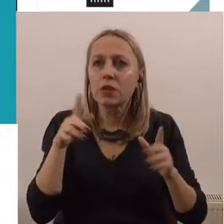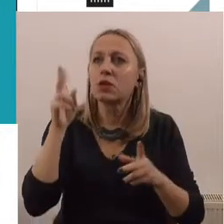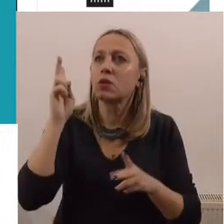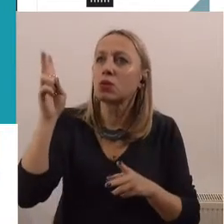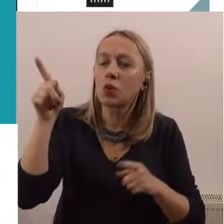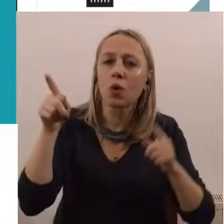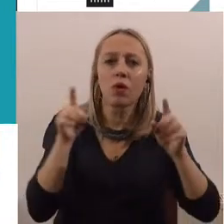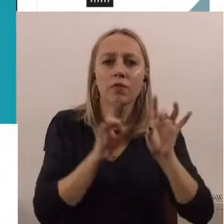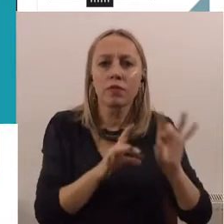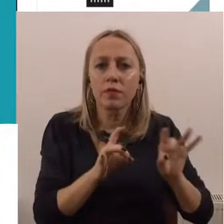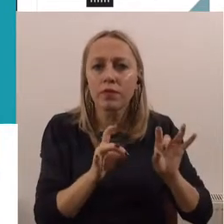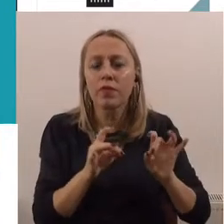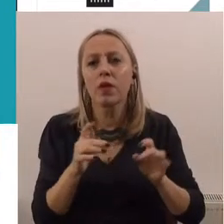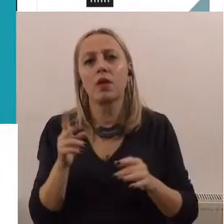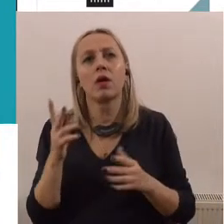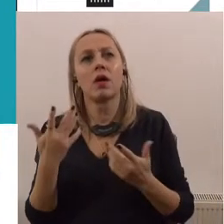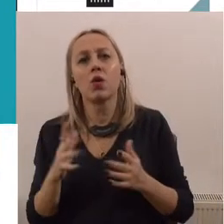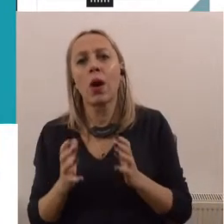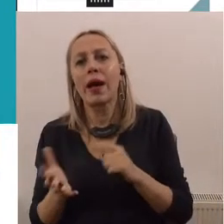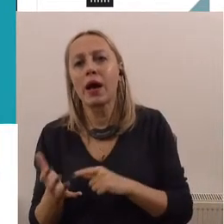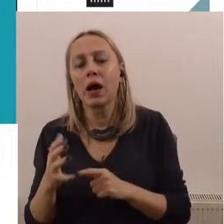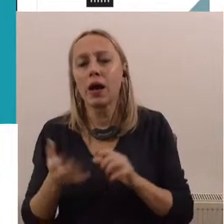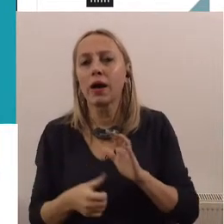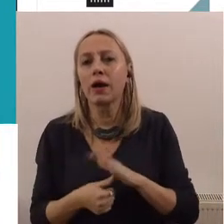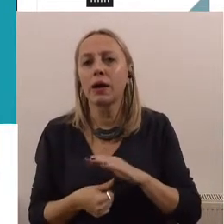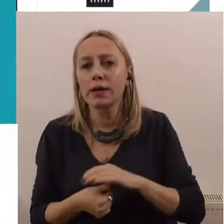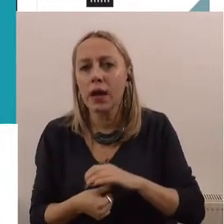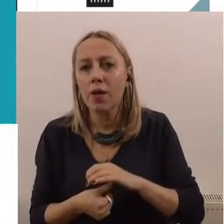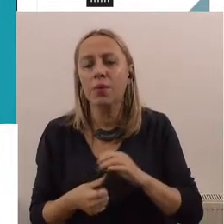mushrooms, we observe birds, we observe